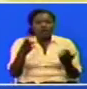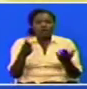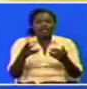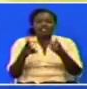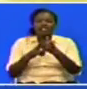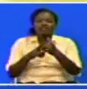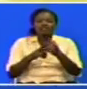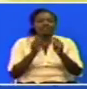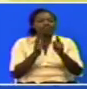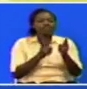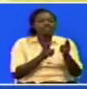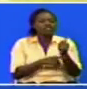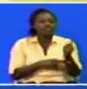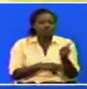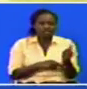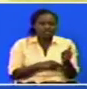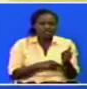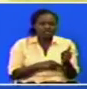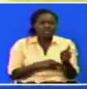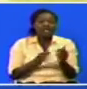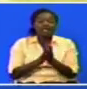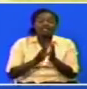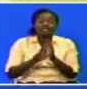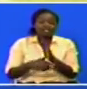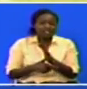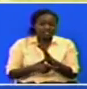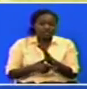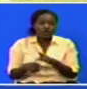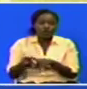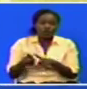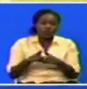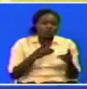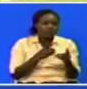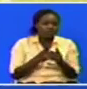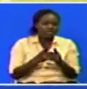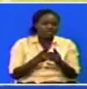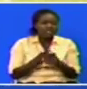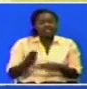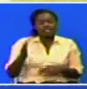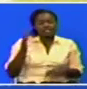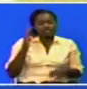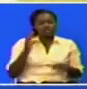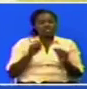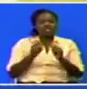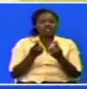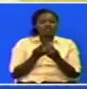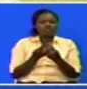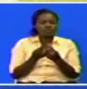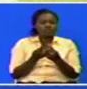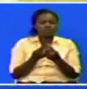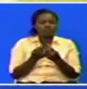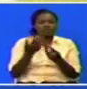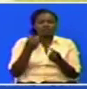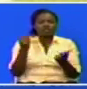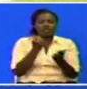guns were stolen. And we later on also met the security team led by the